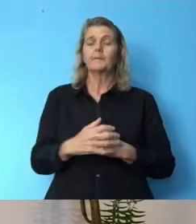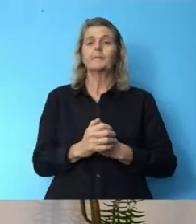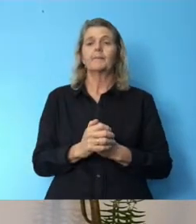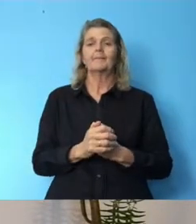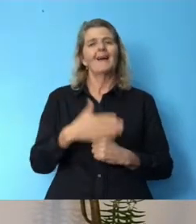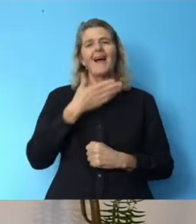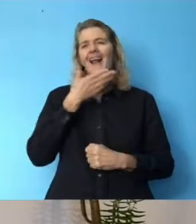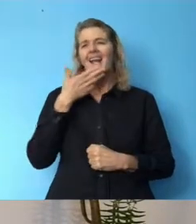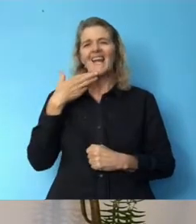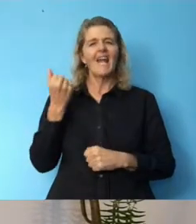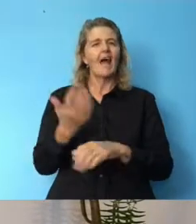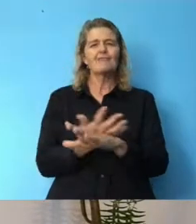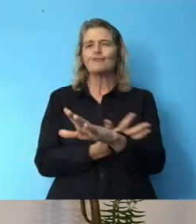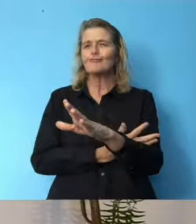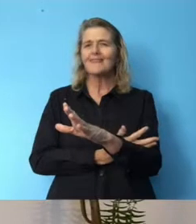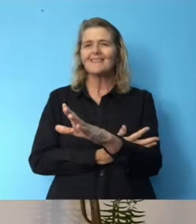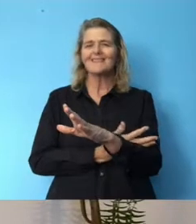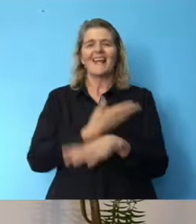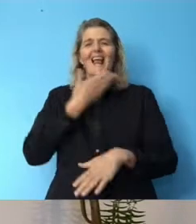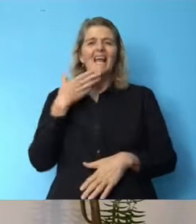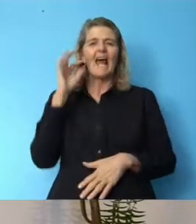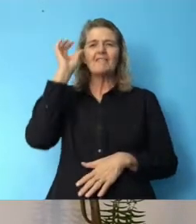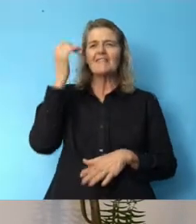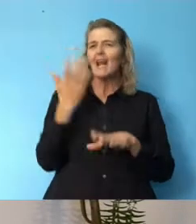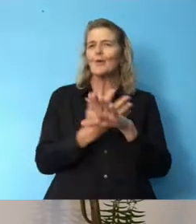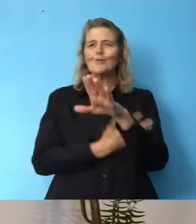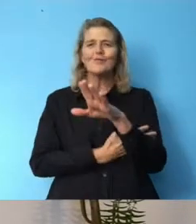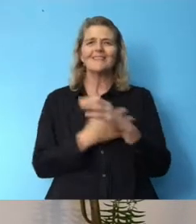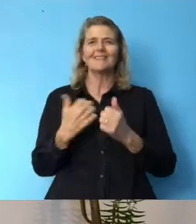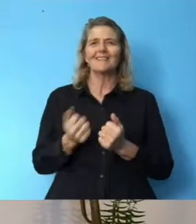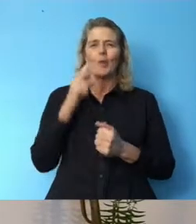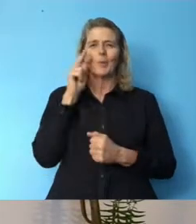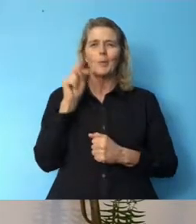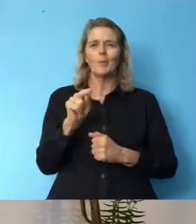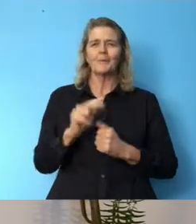Oh, I love this green. I love yellow green. Look at that.